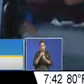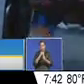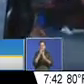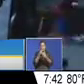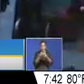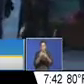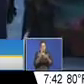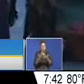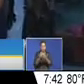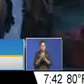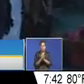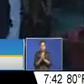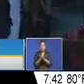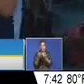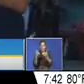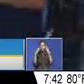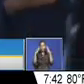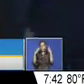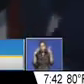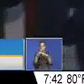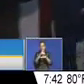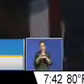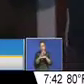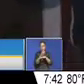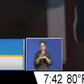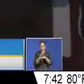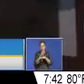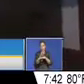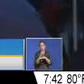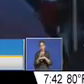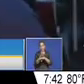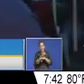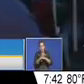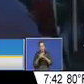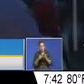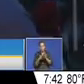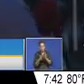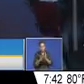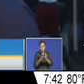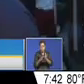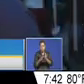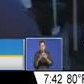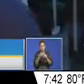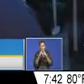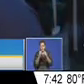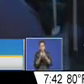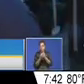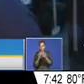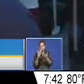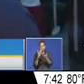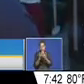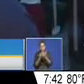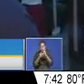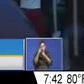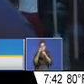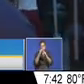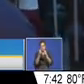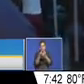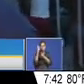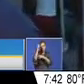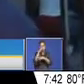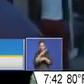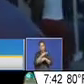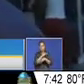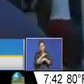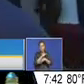first. Now the coach from the Cayman Islands also expecting a great showing from his team. Right now we have 5 boxers on this team. We have John Michael